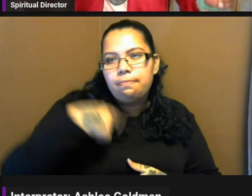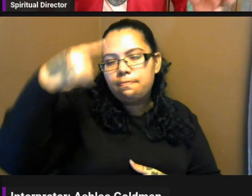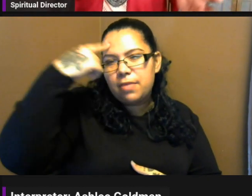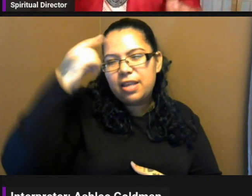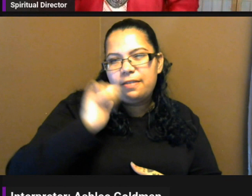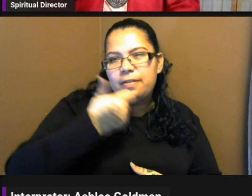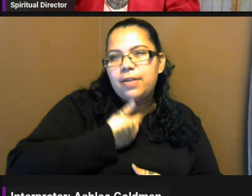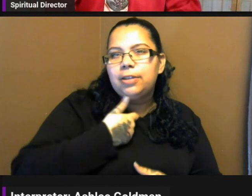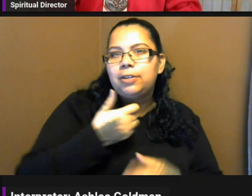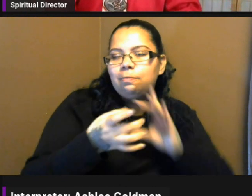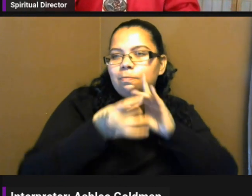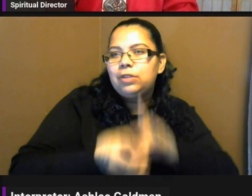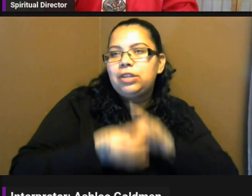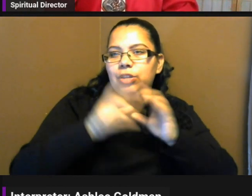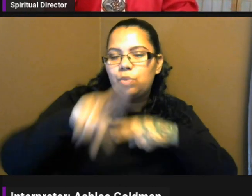universally about ourselves,